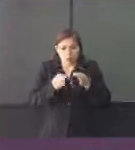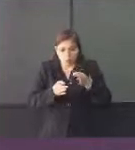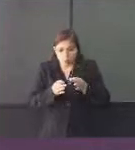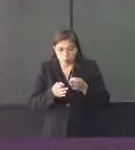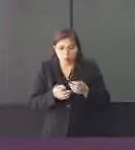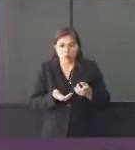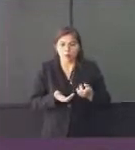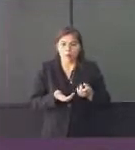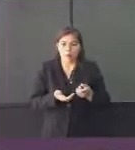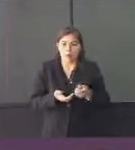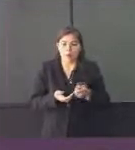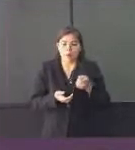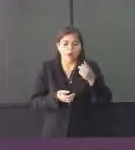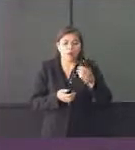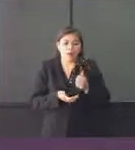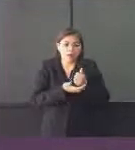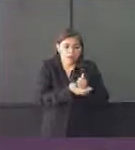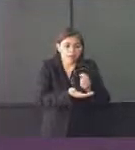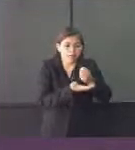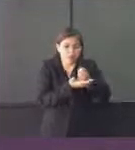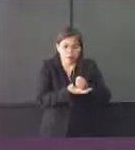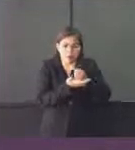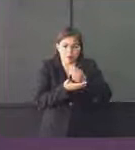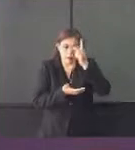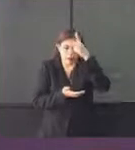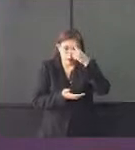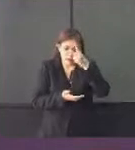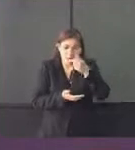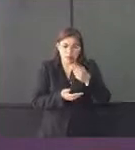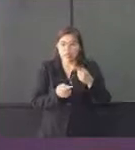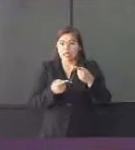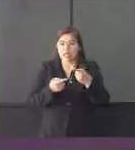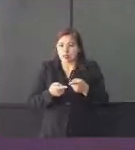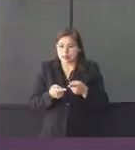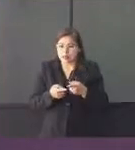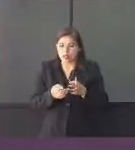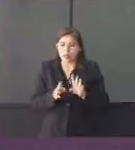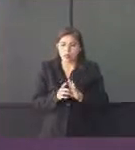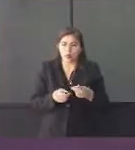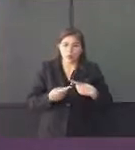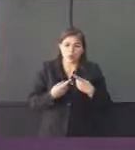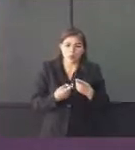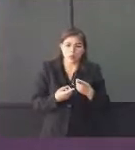legal follow-up, psycho-emotional follow-up, and what we call